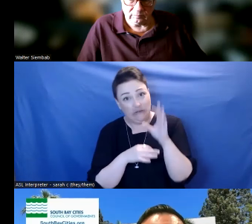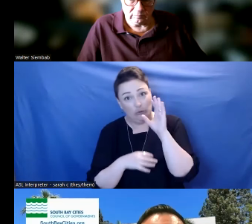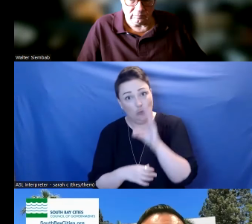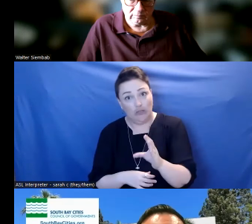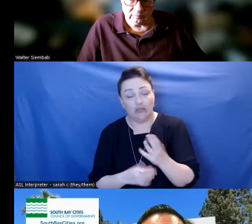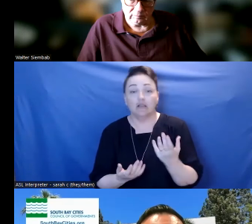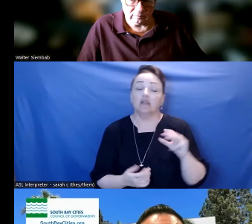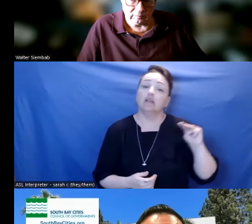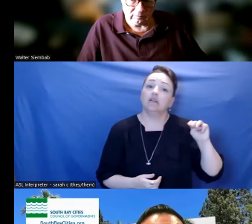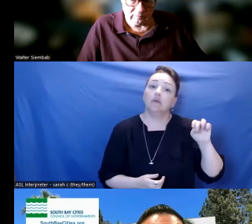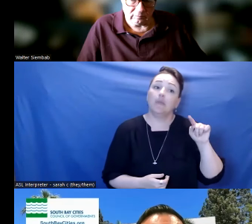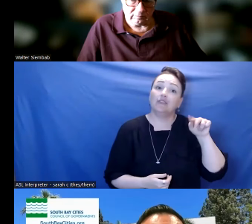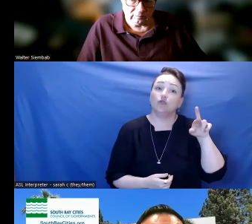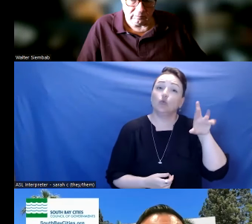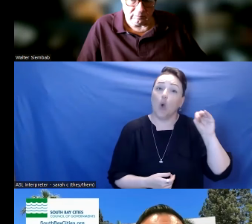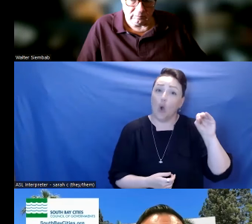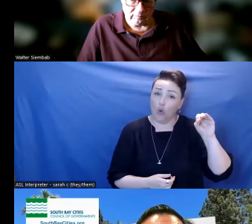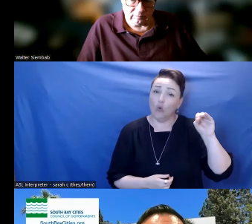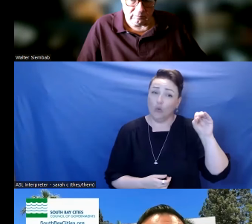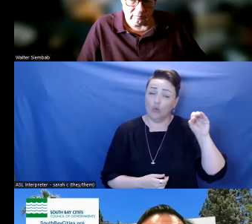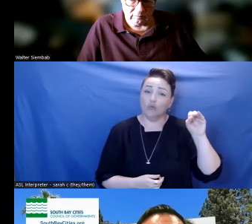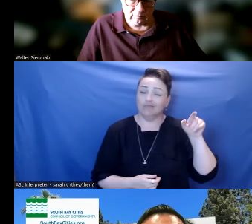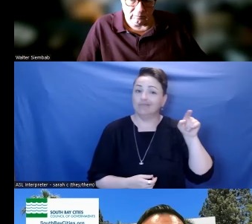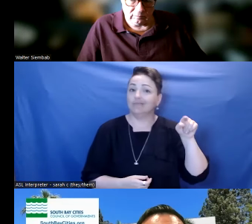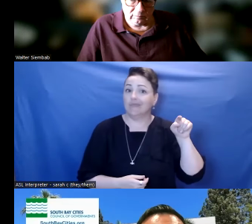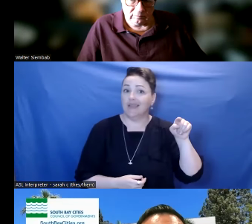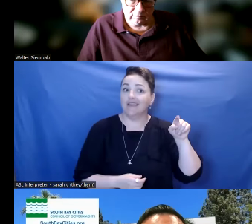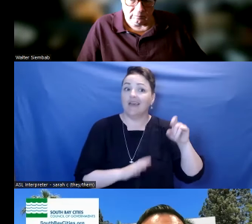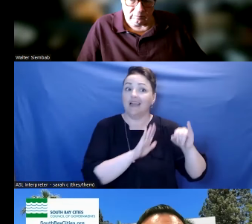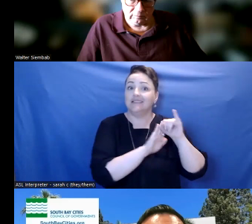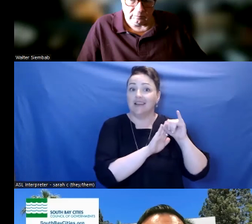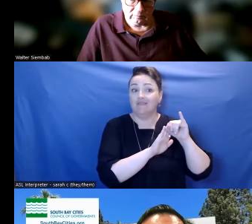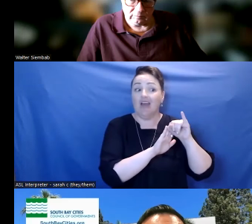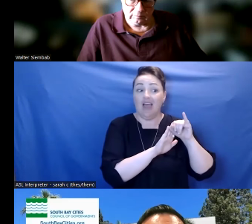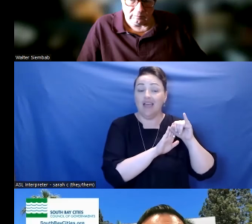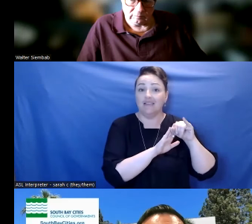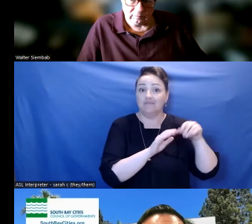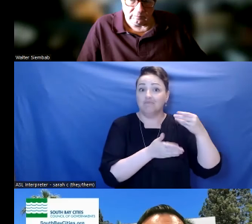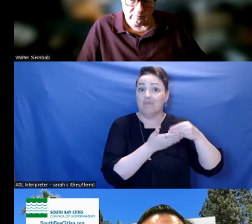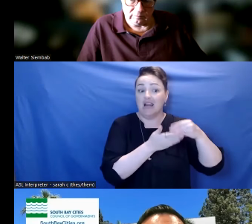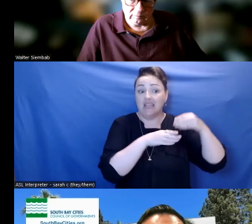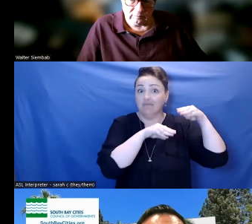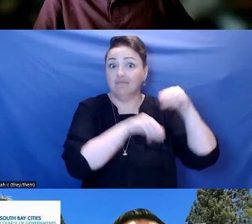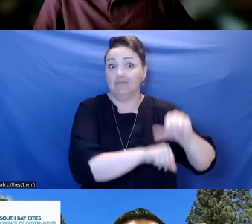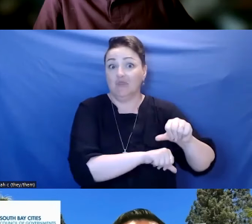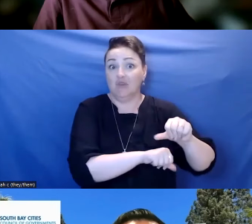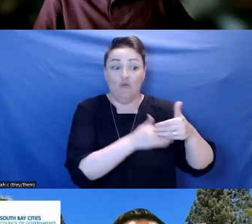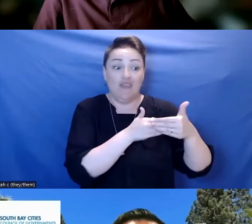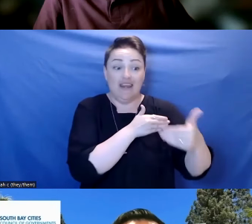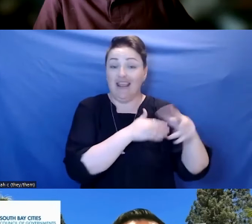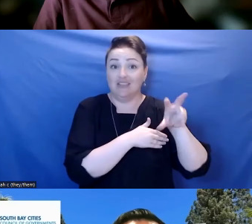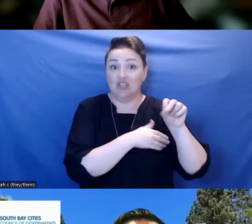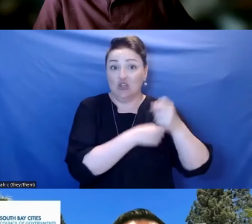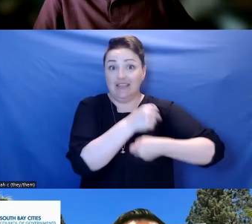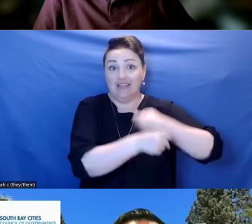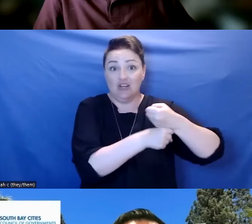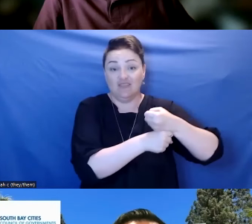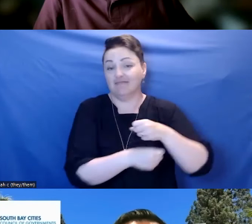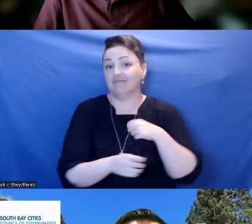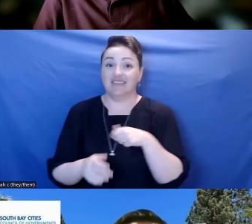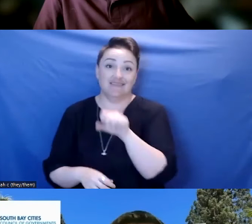Metro has pretty much identified where they're spending their money for the next 30 years, and they're really not spending it in the South